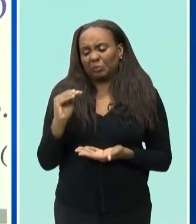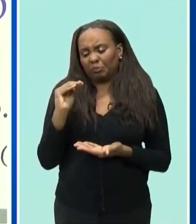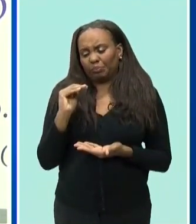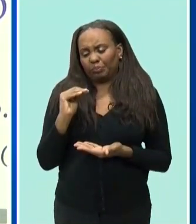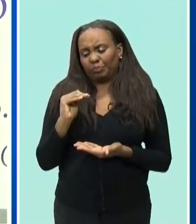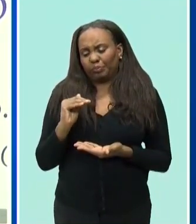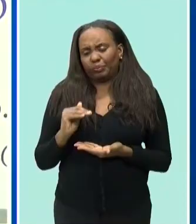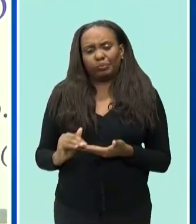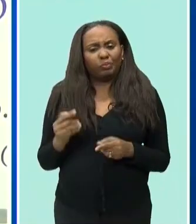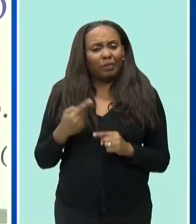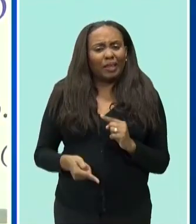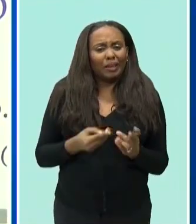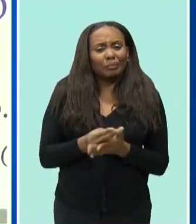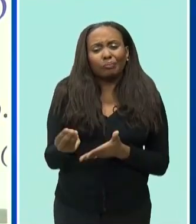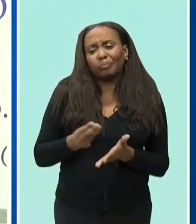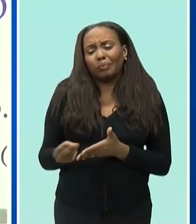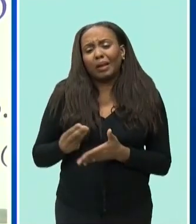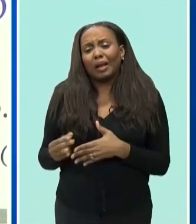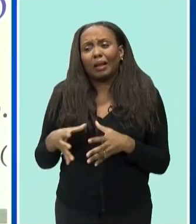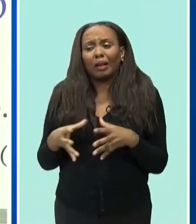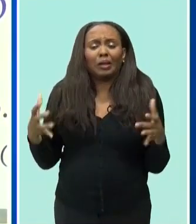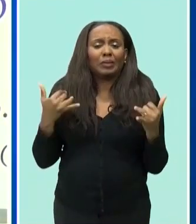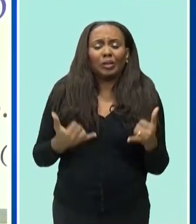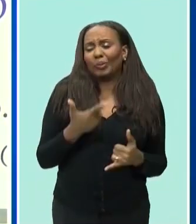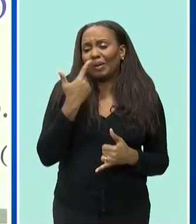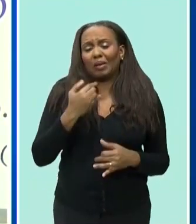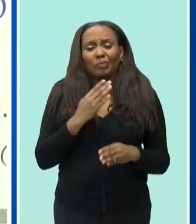And whilst the